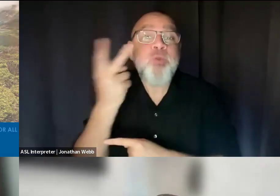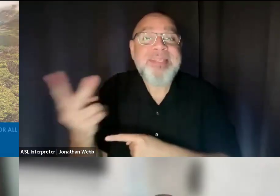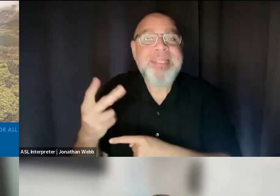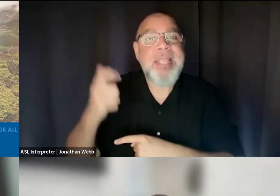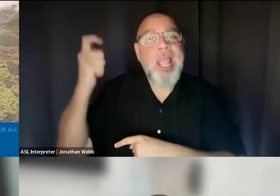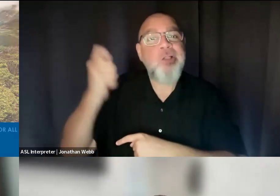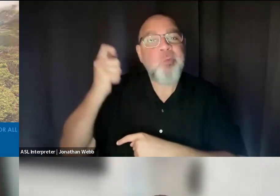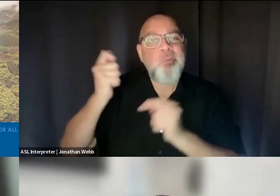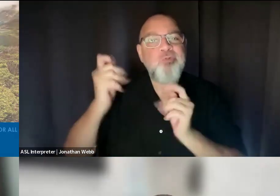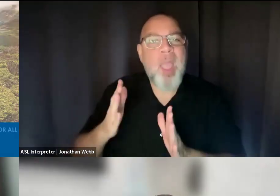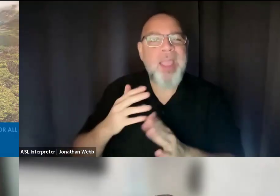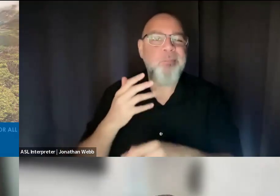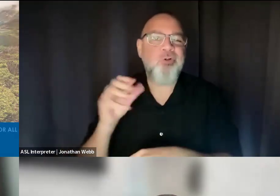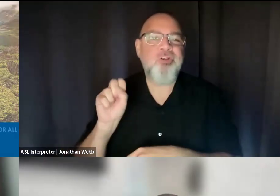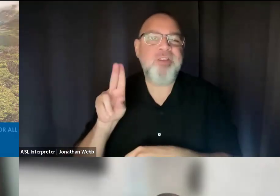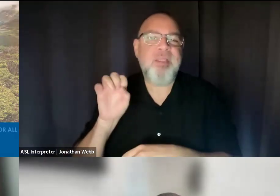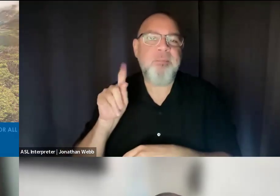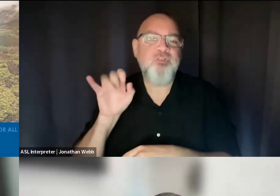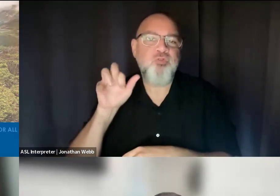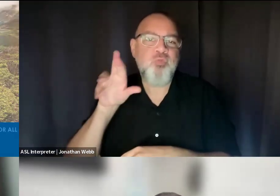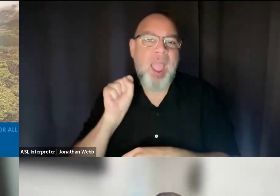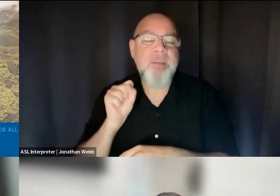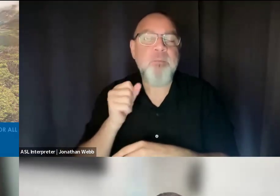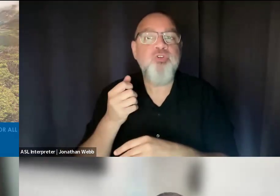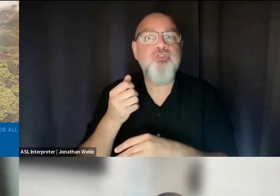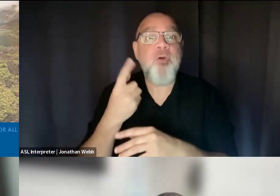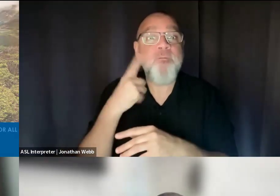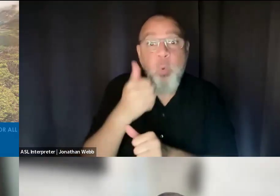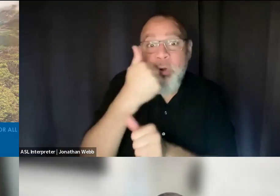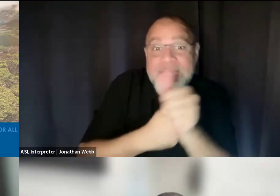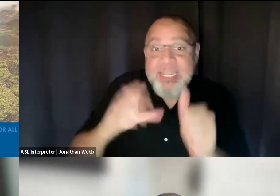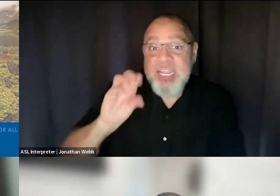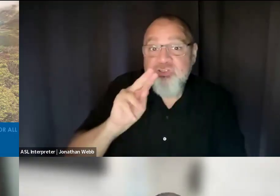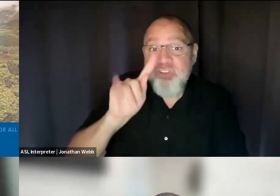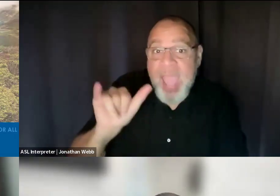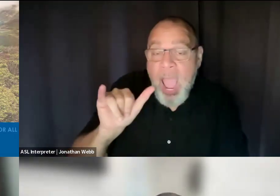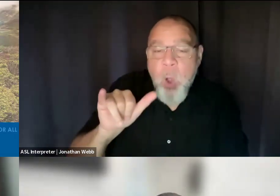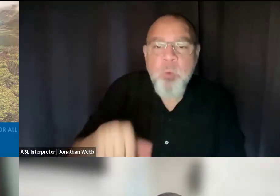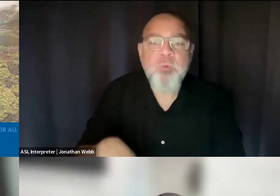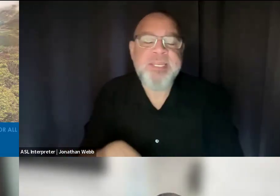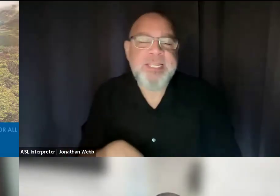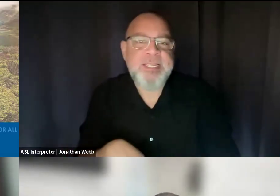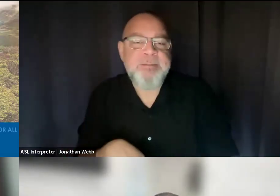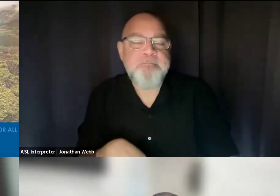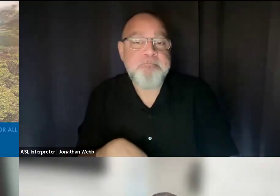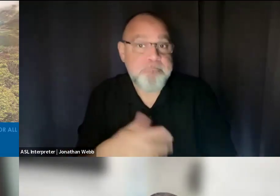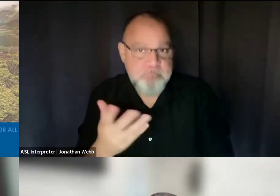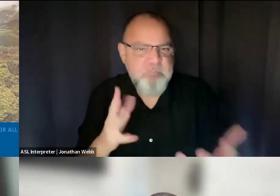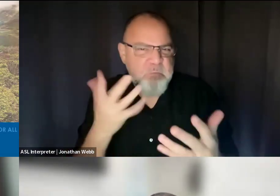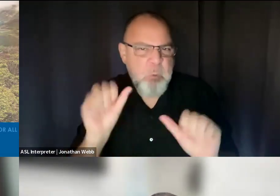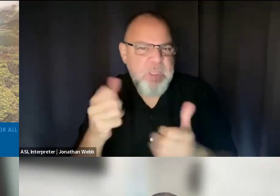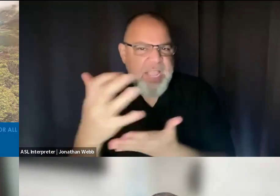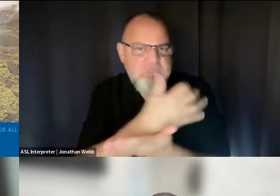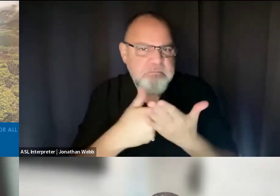we can pull and get provided to you all. Thank you so much, Lisa, for getting ahead of